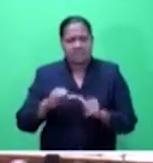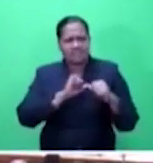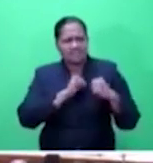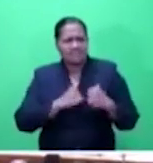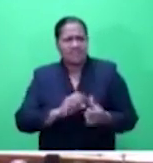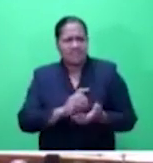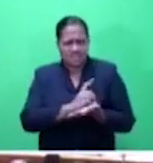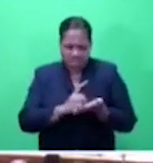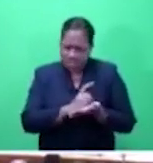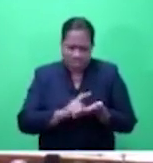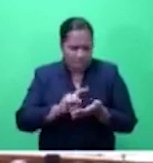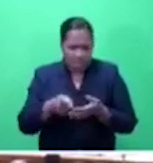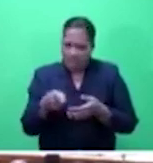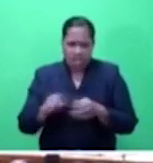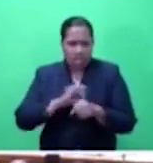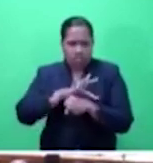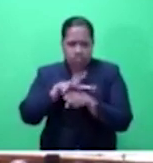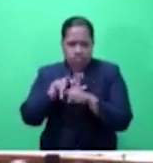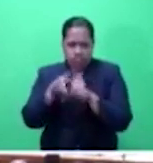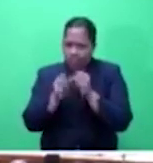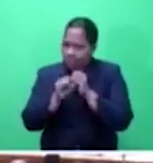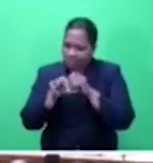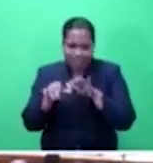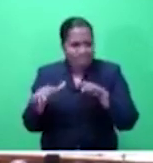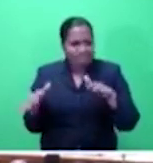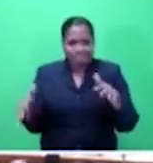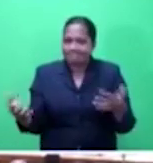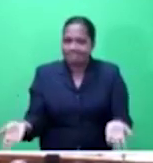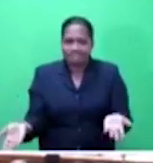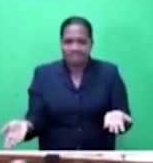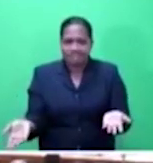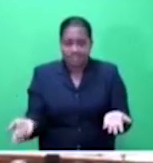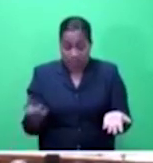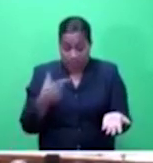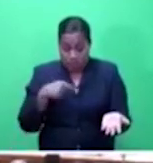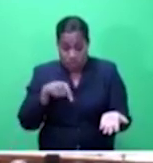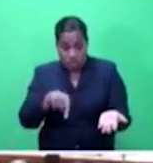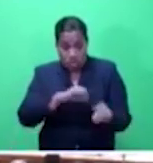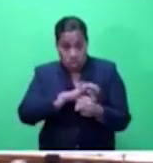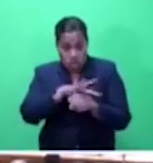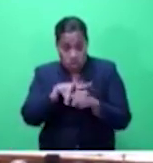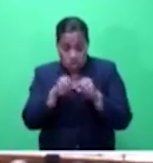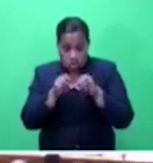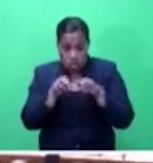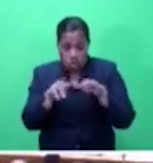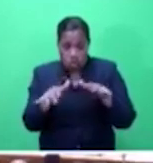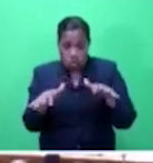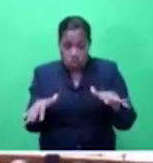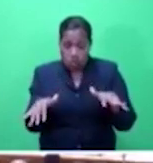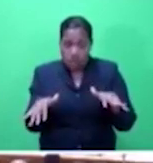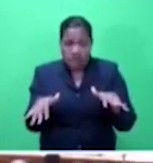claim. But it is the nature of this new coronavirus that has made this disease the